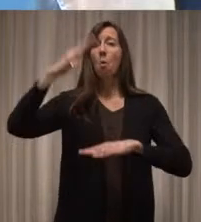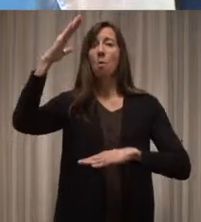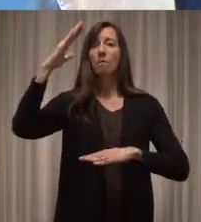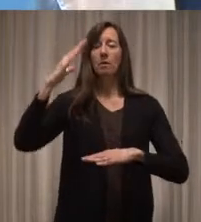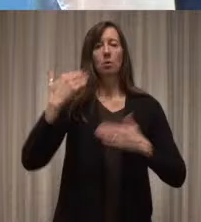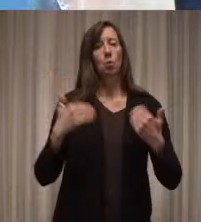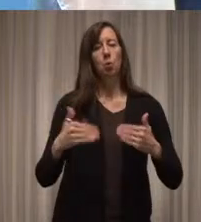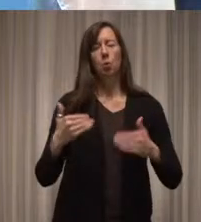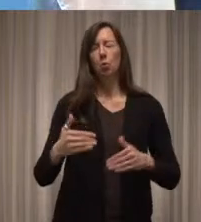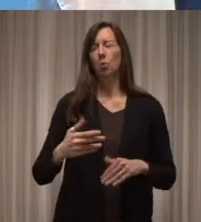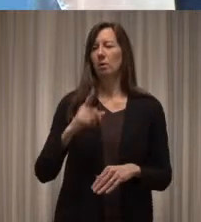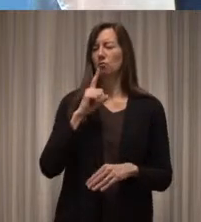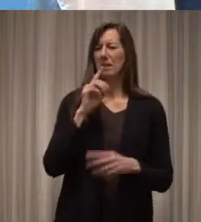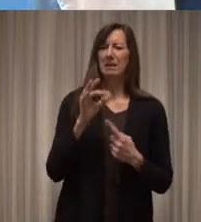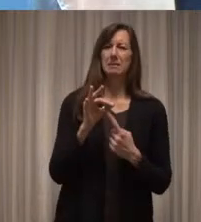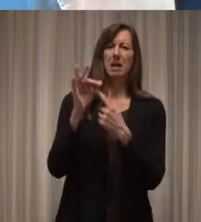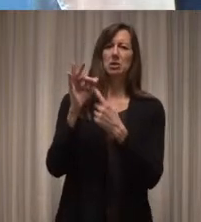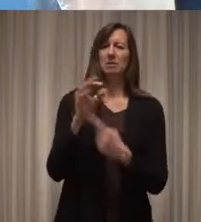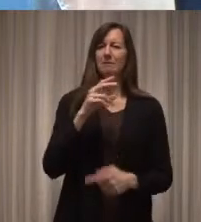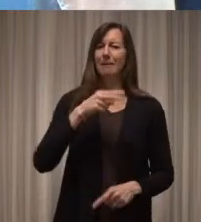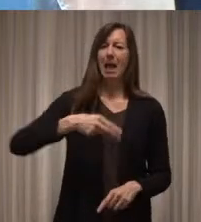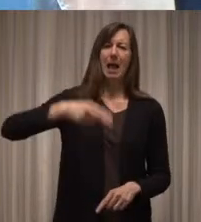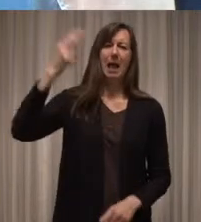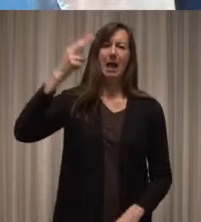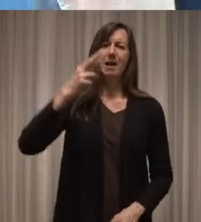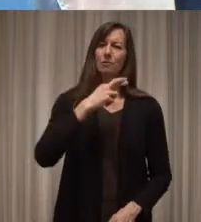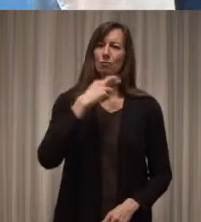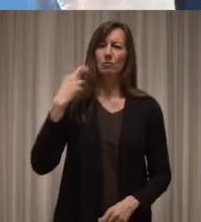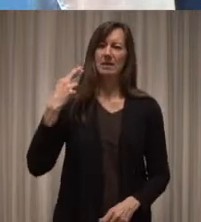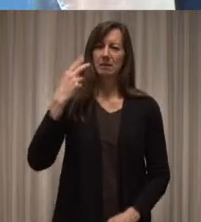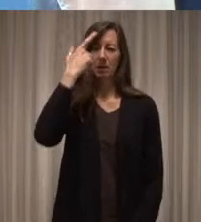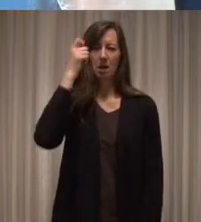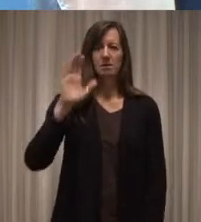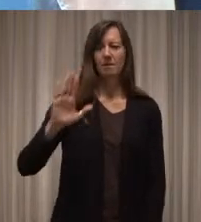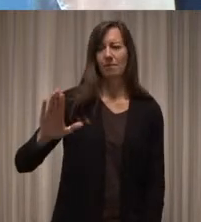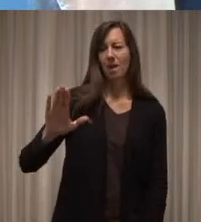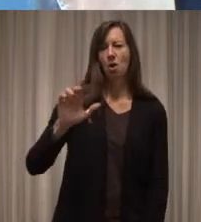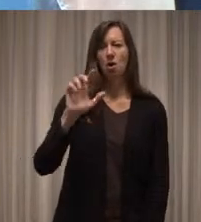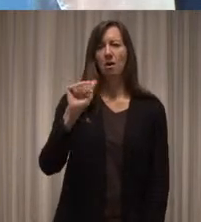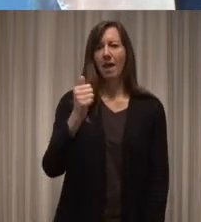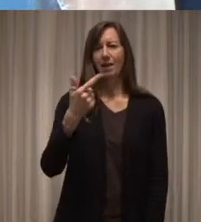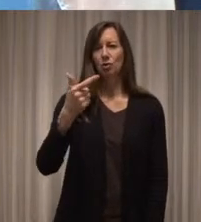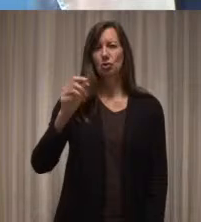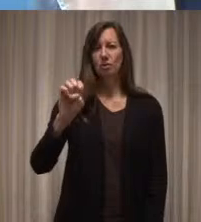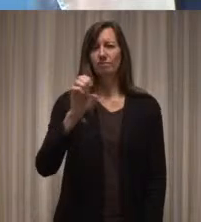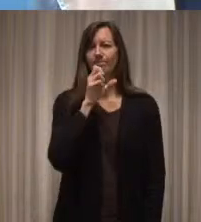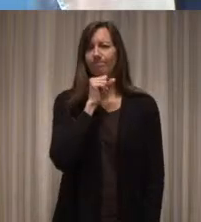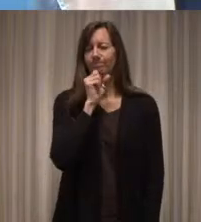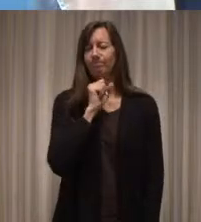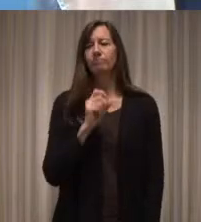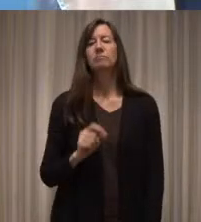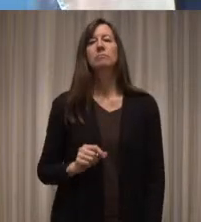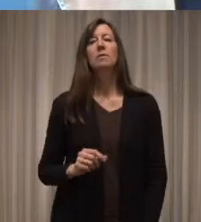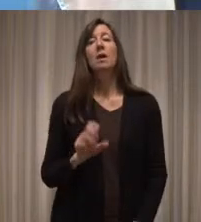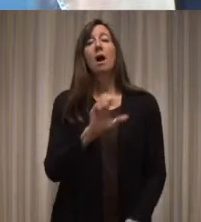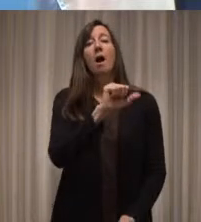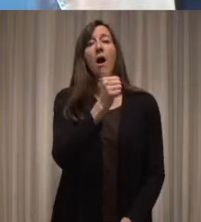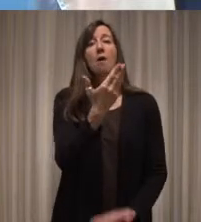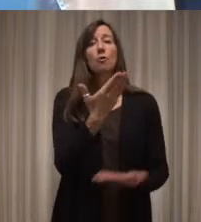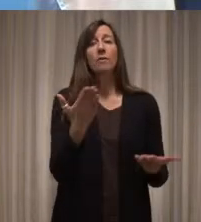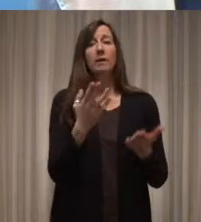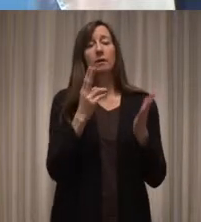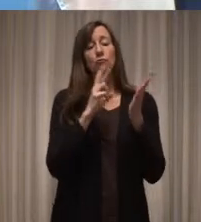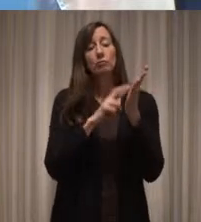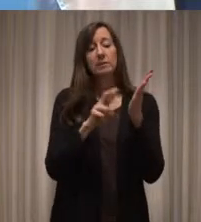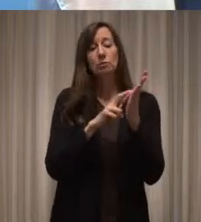age perspective. The other factor that we've looked at and that the data has painted a very